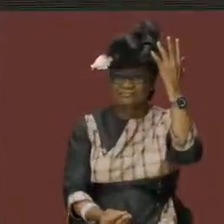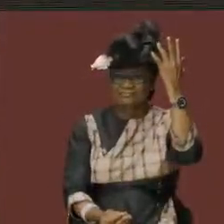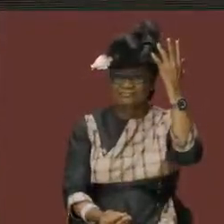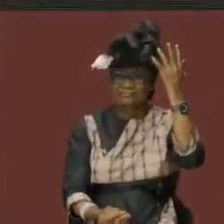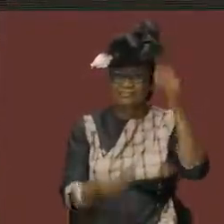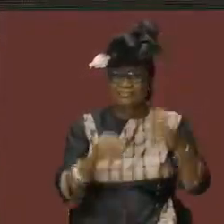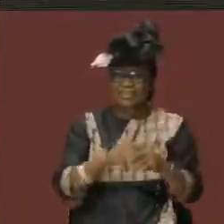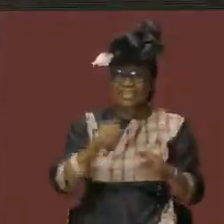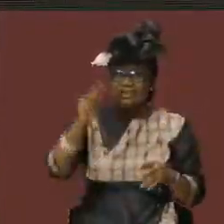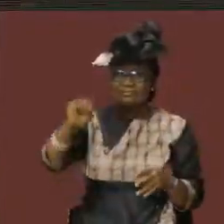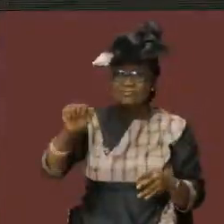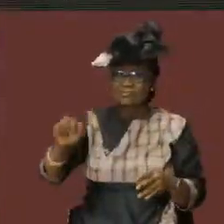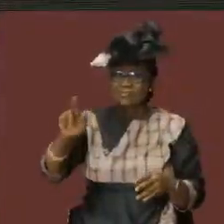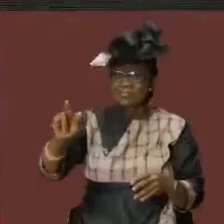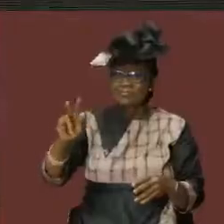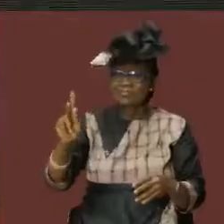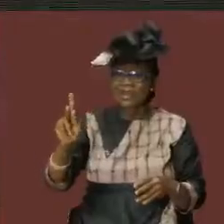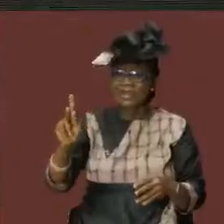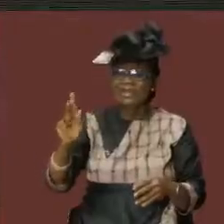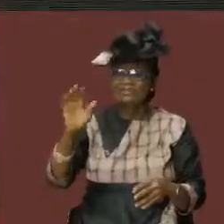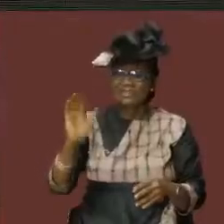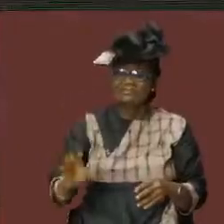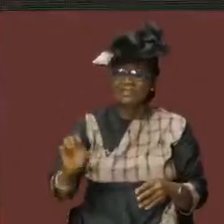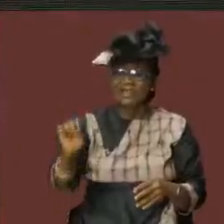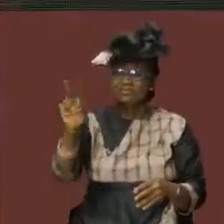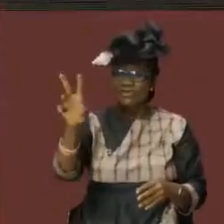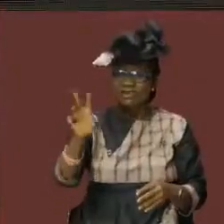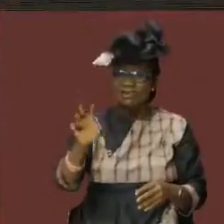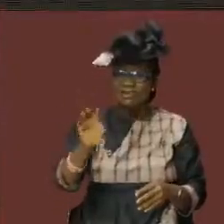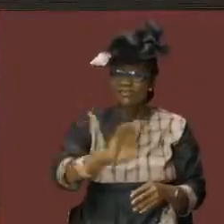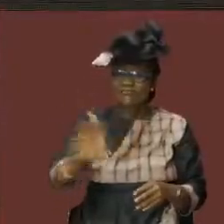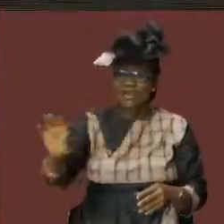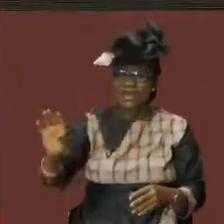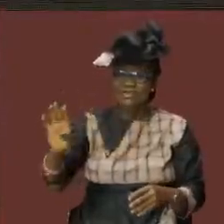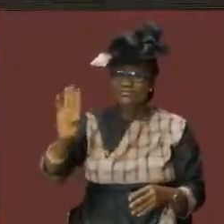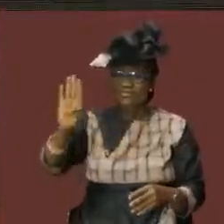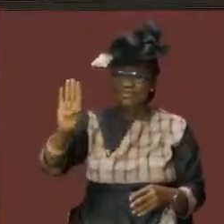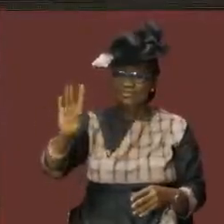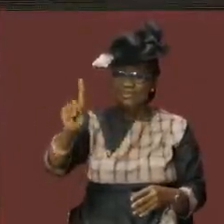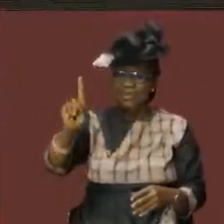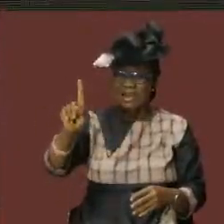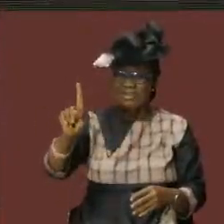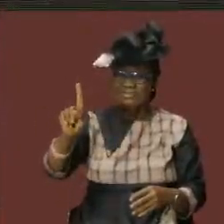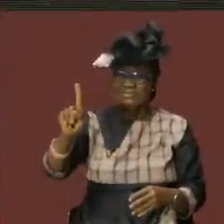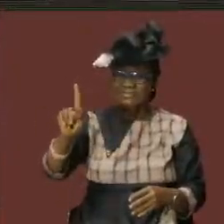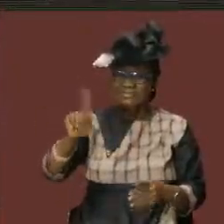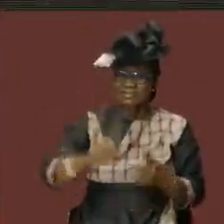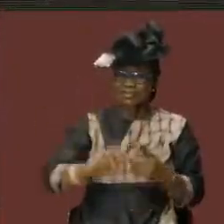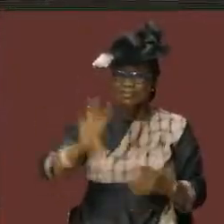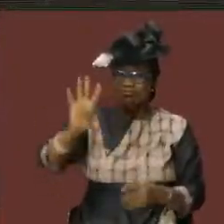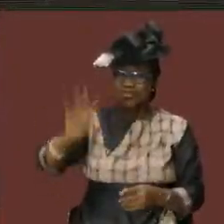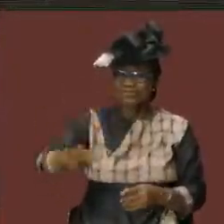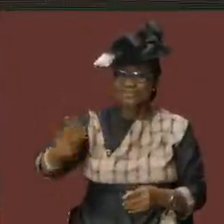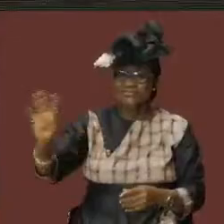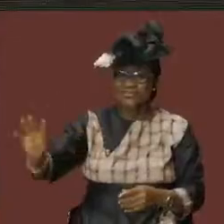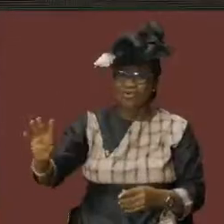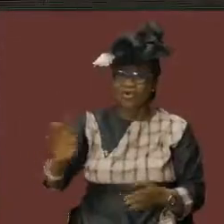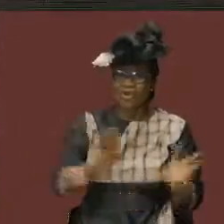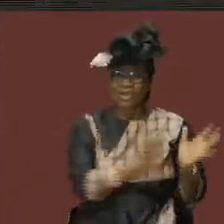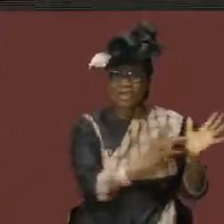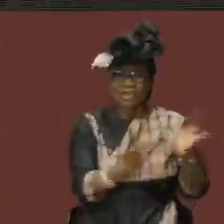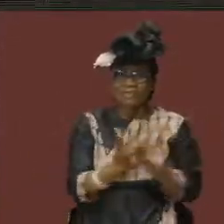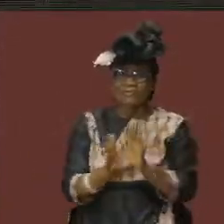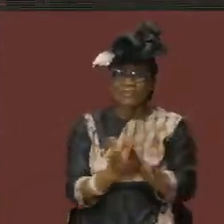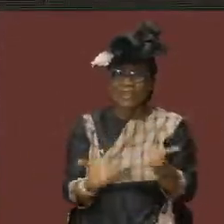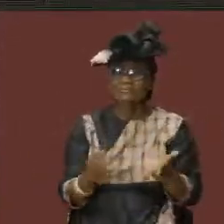In Mark chapter 12, from verse 41 to 44, Mark 12, verse 41 to 44, the Bible